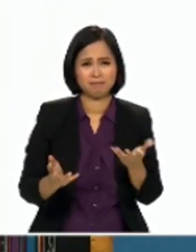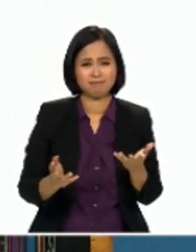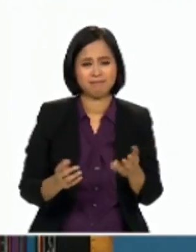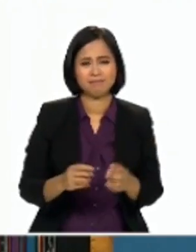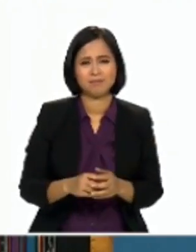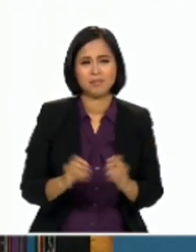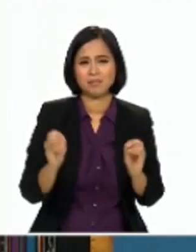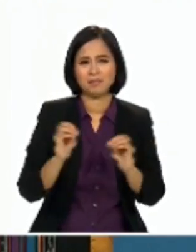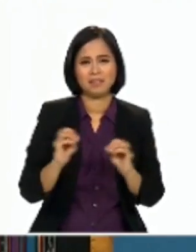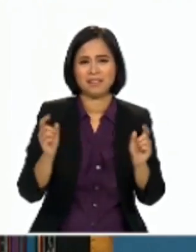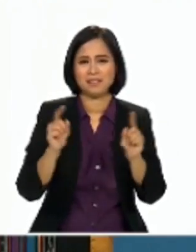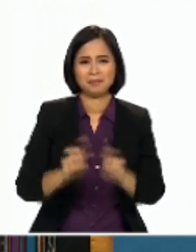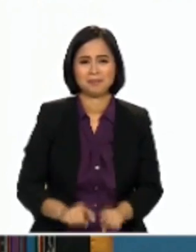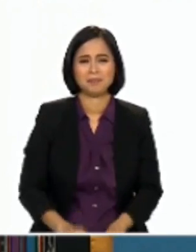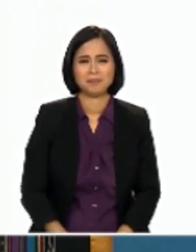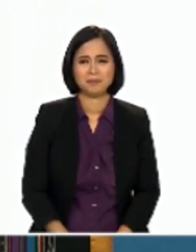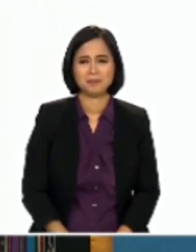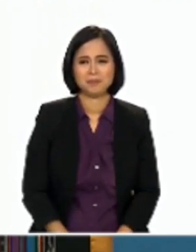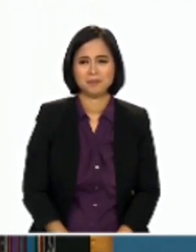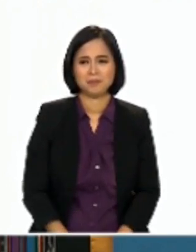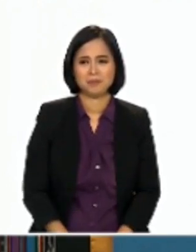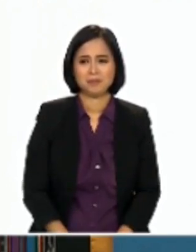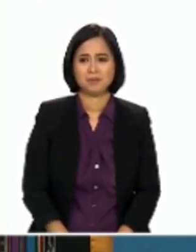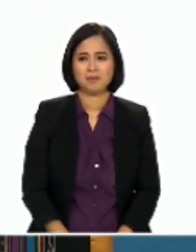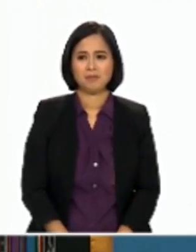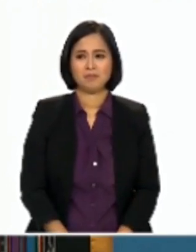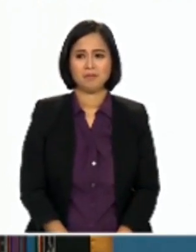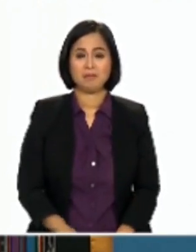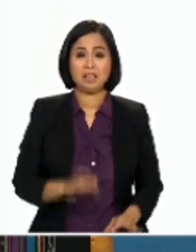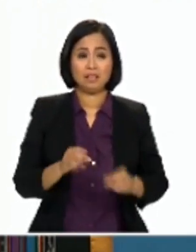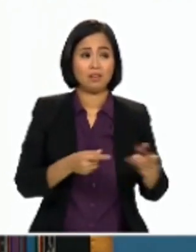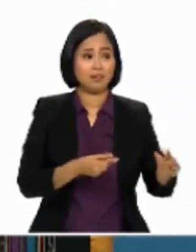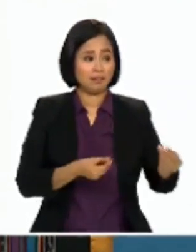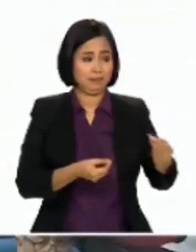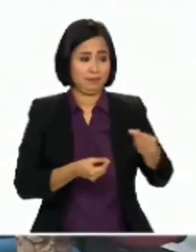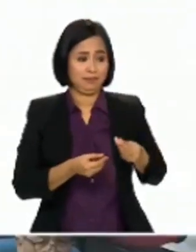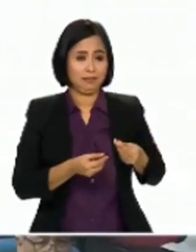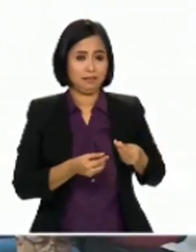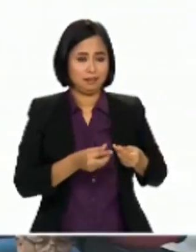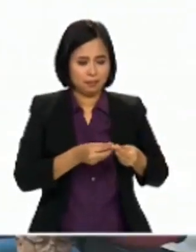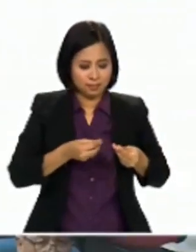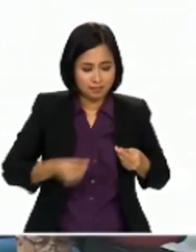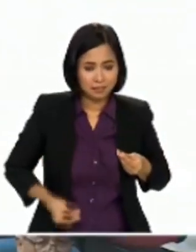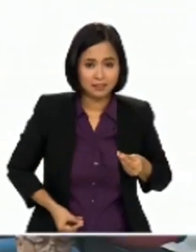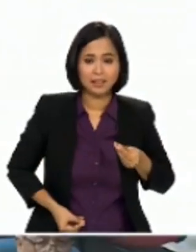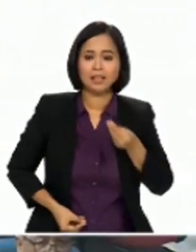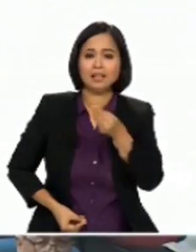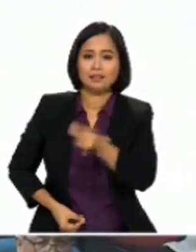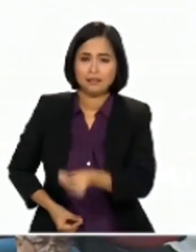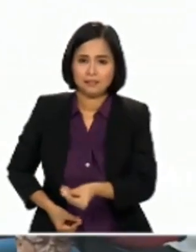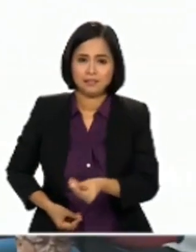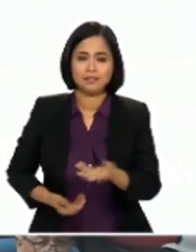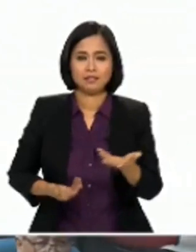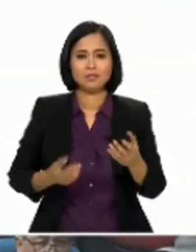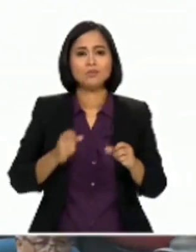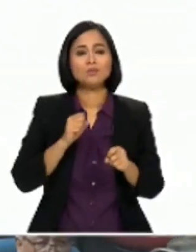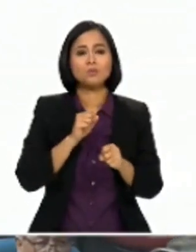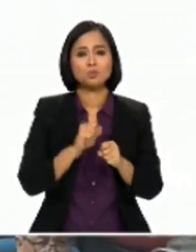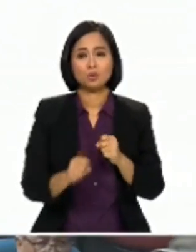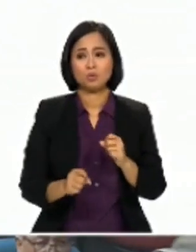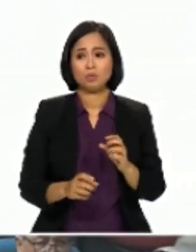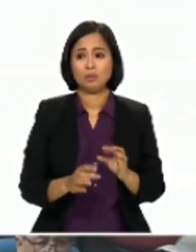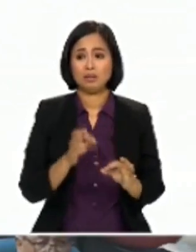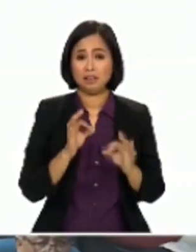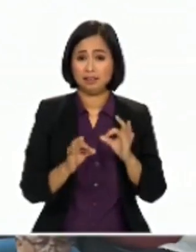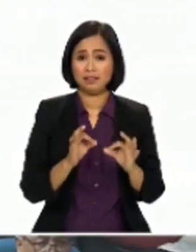walang mangyaya. Yung magtigabigay, kukuha yan. Yung pupunta. That's why itong lang bank na ito, pag hindi ito